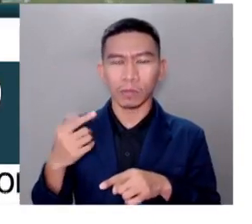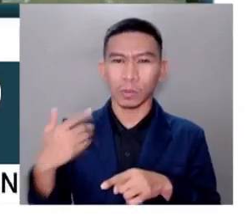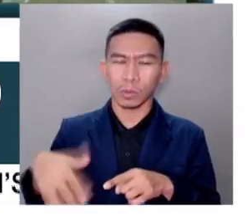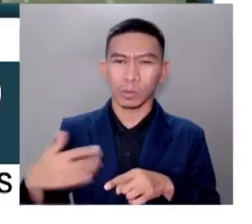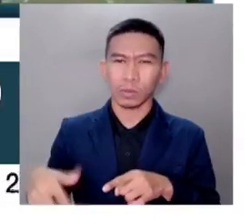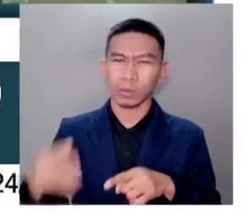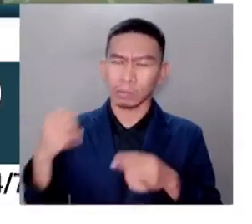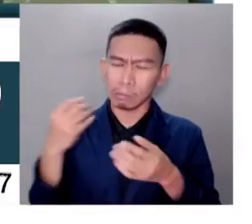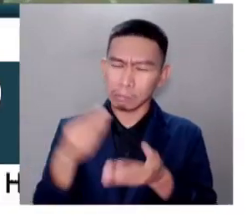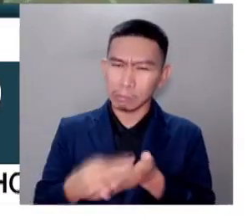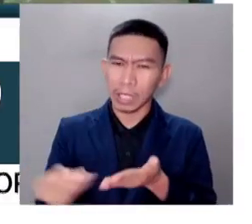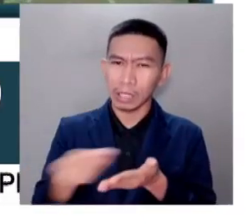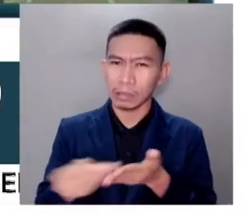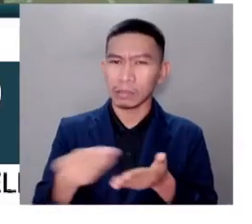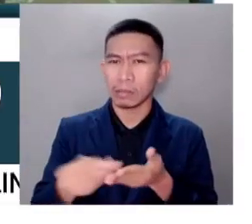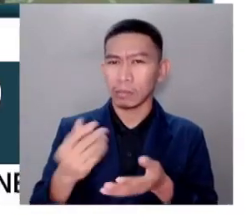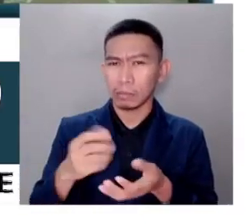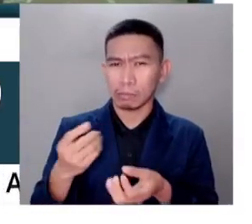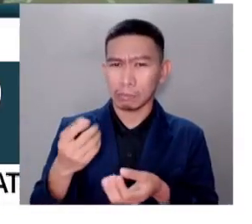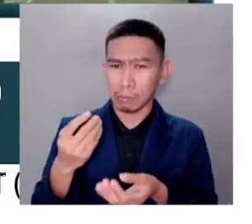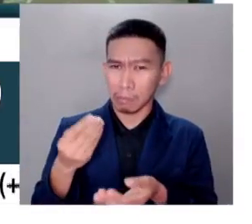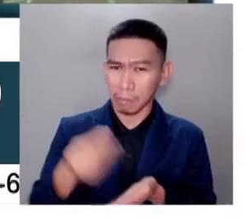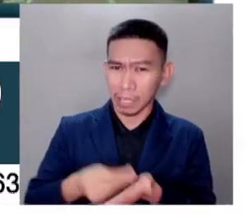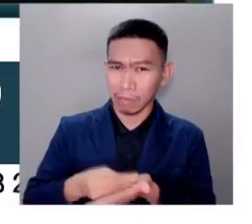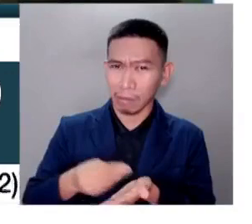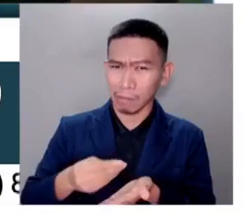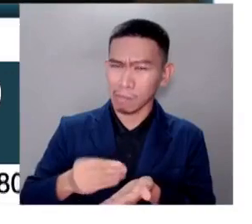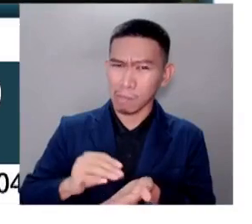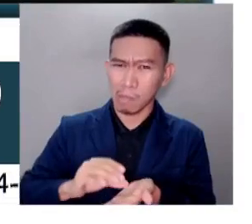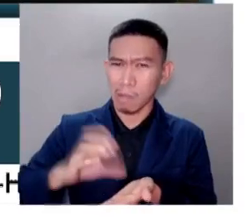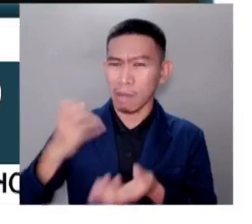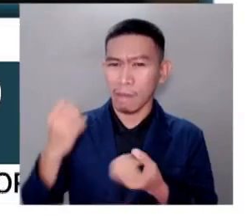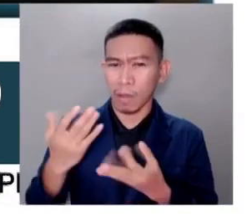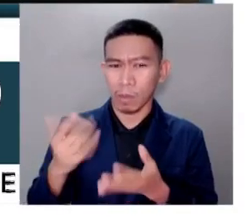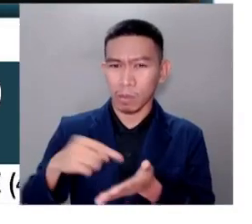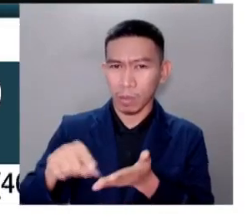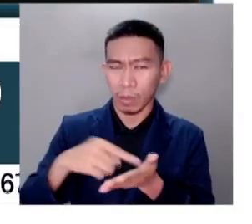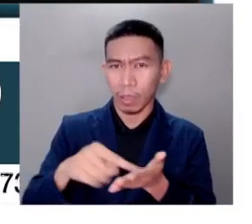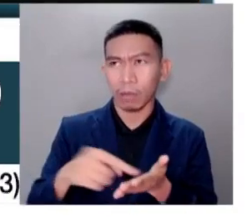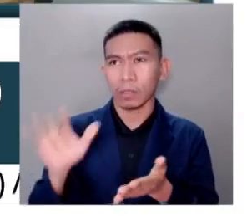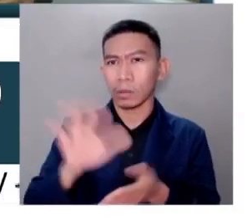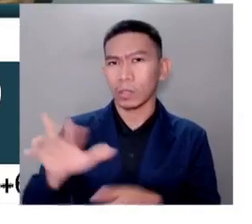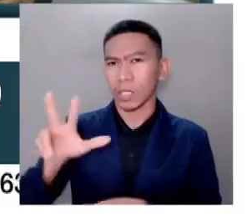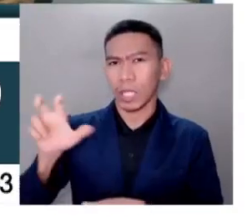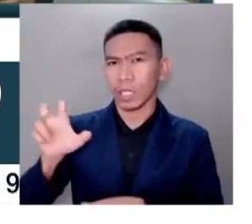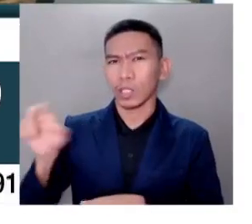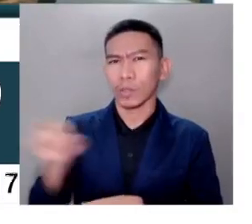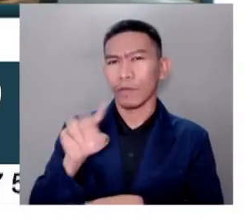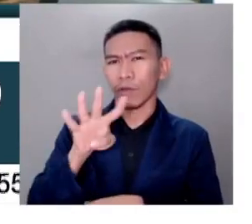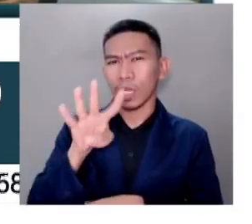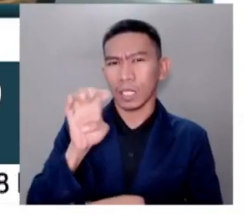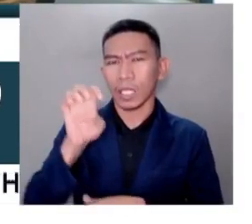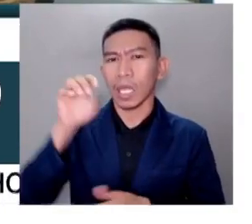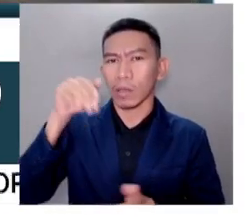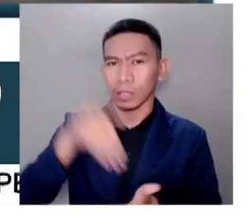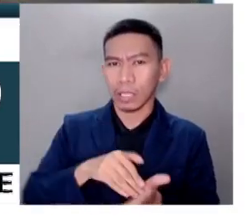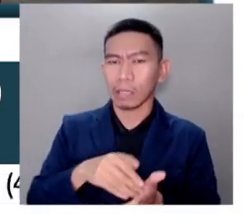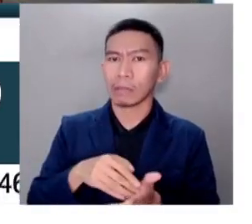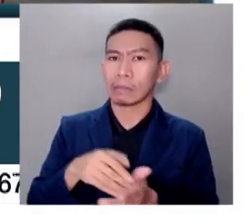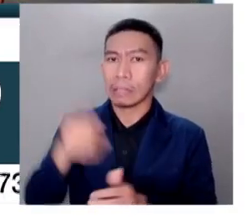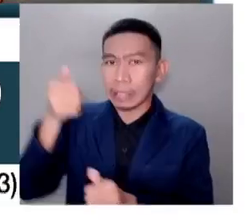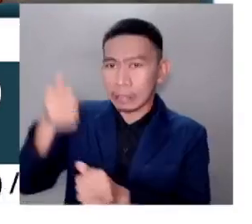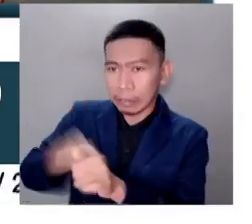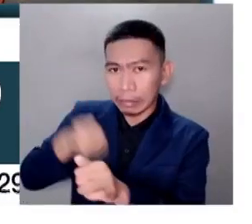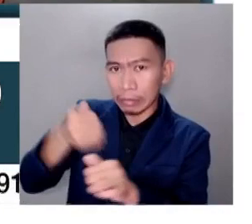of money, the figures that we received was it was between 300 and 4,000 pesos per